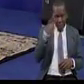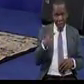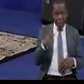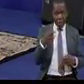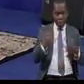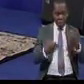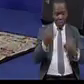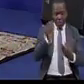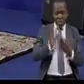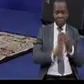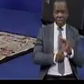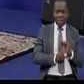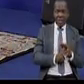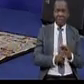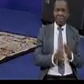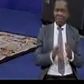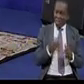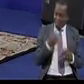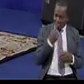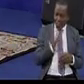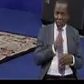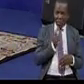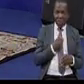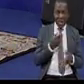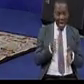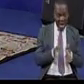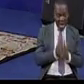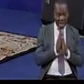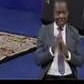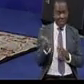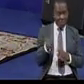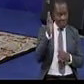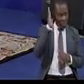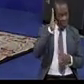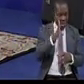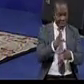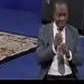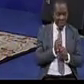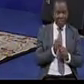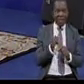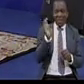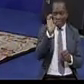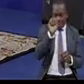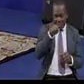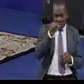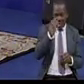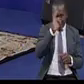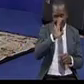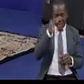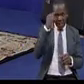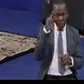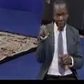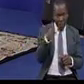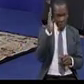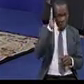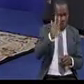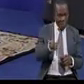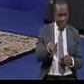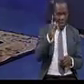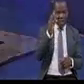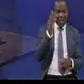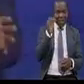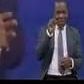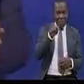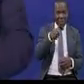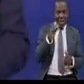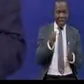and ye shall find. Knock and it shall be opened unto you. But a certain fearful looking for of judgment